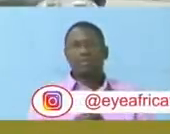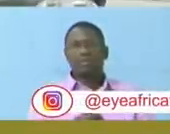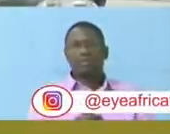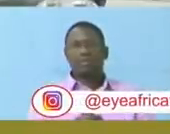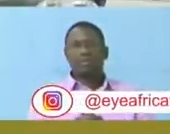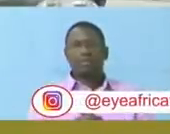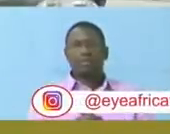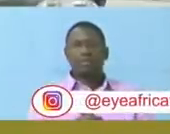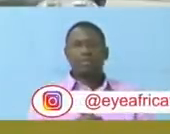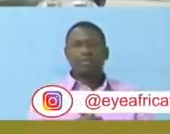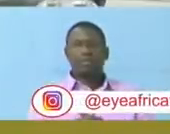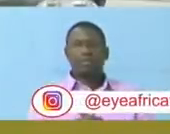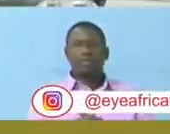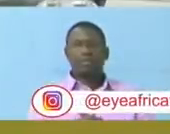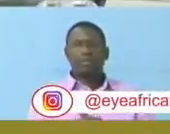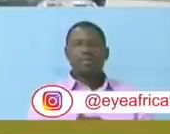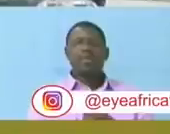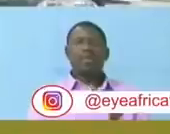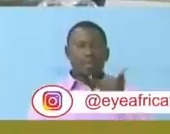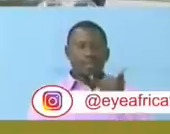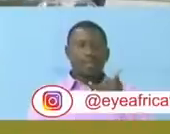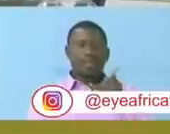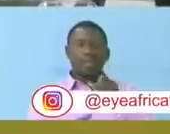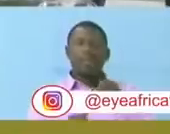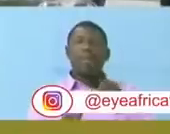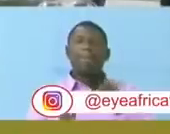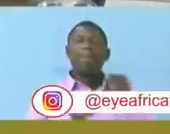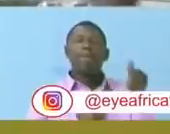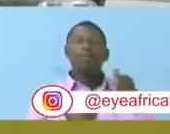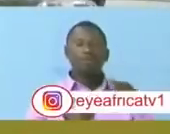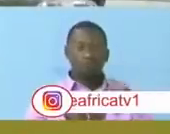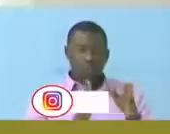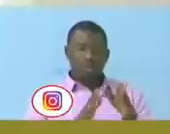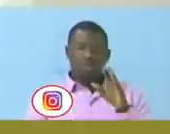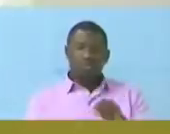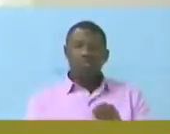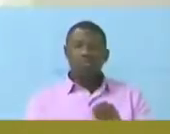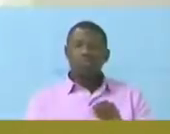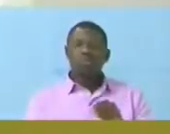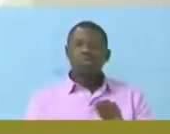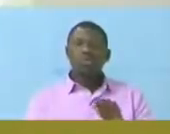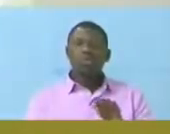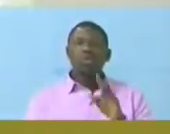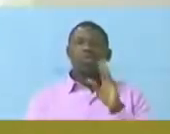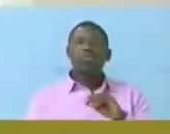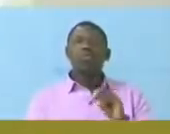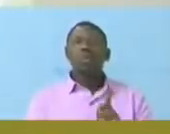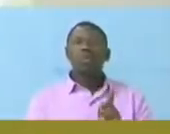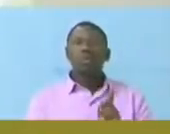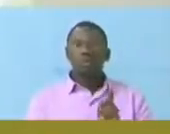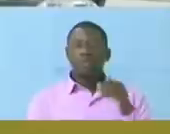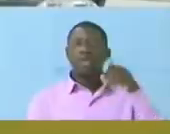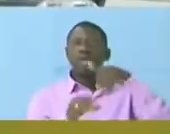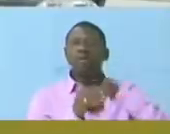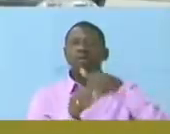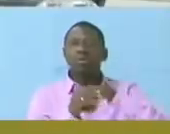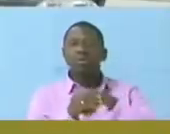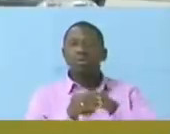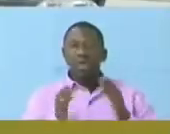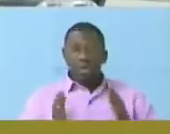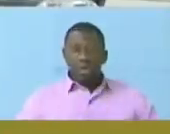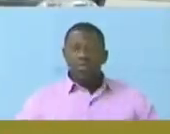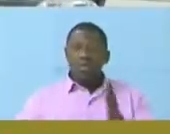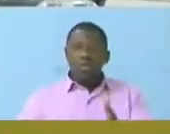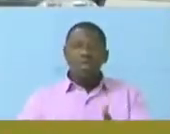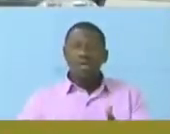The best way to do is to include human rights this thing